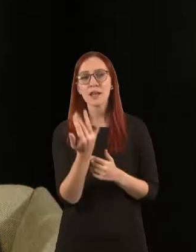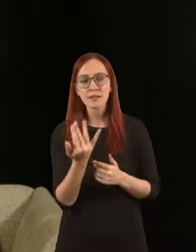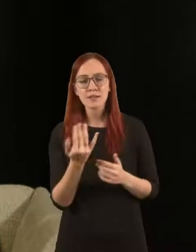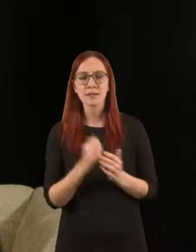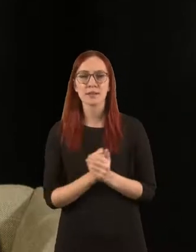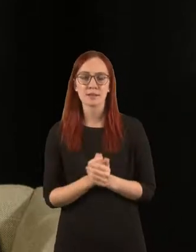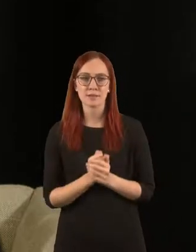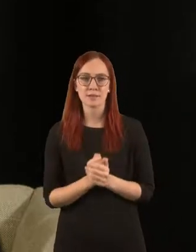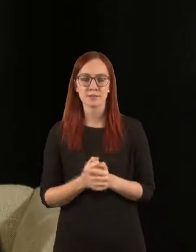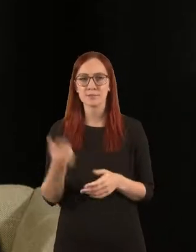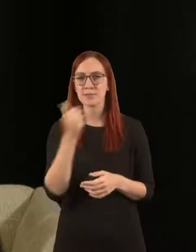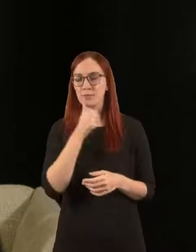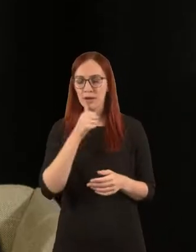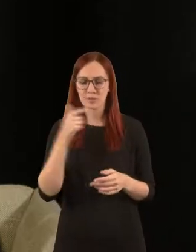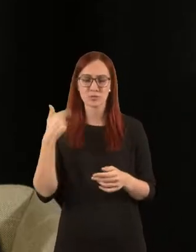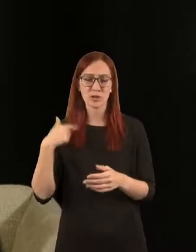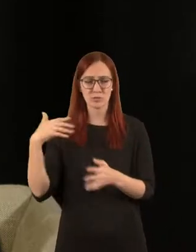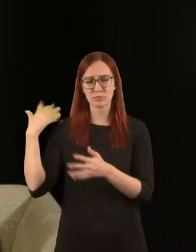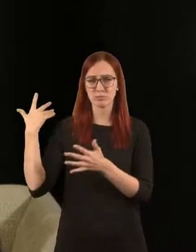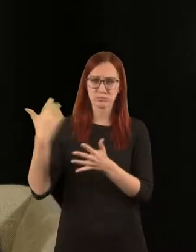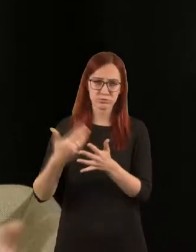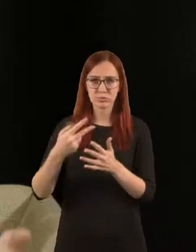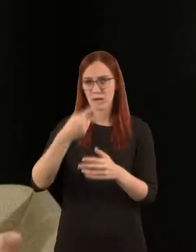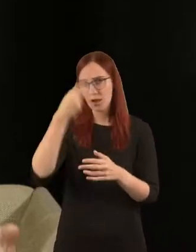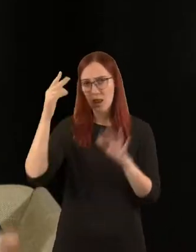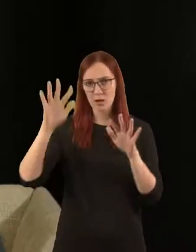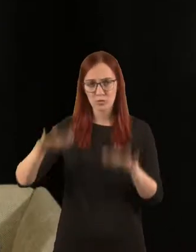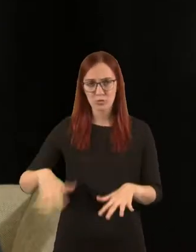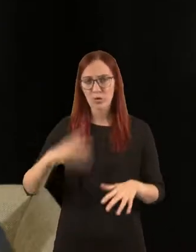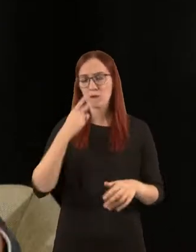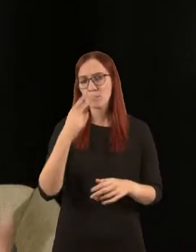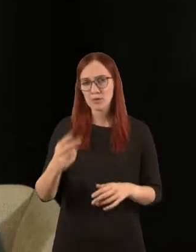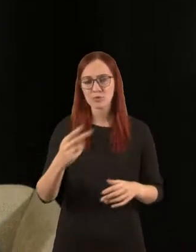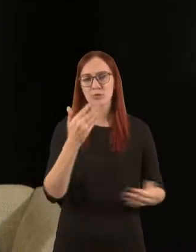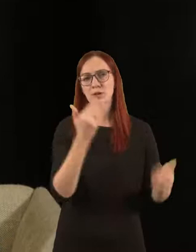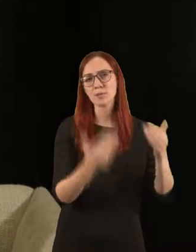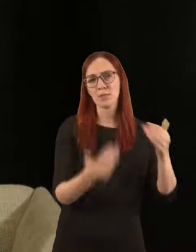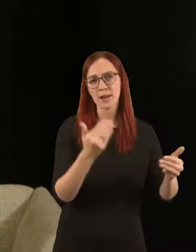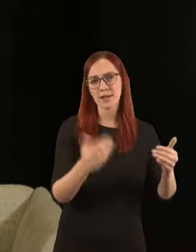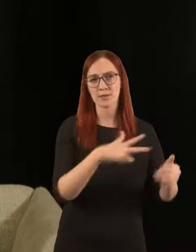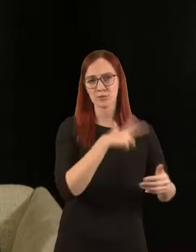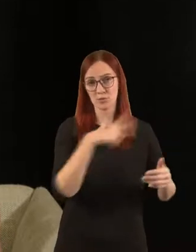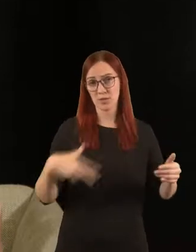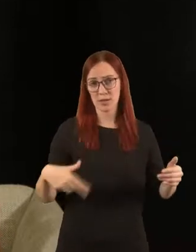speak about distribution of infrastructure.